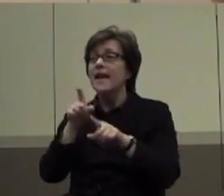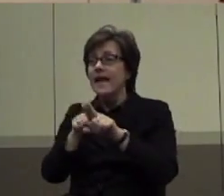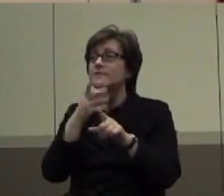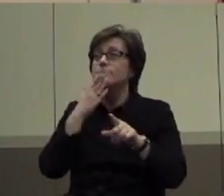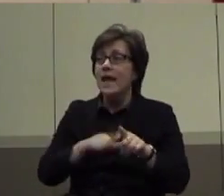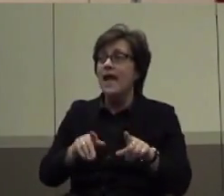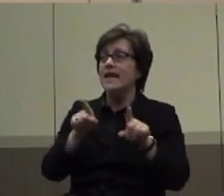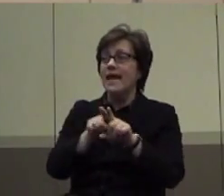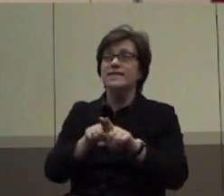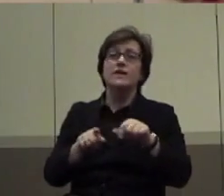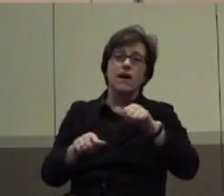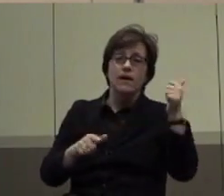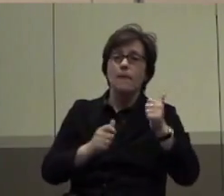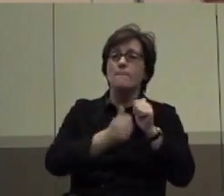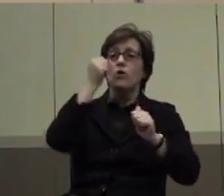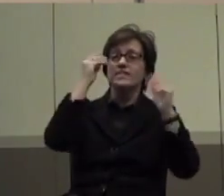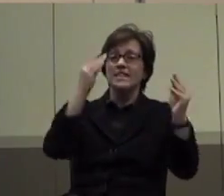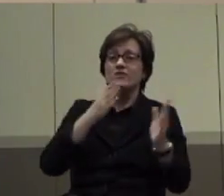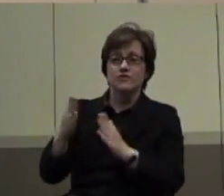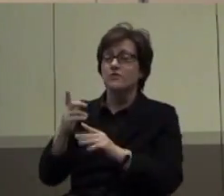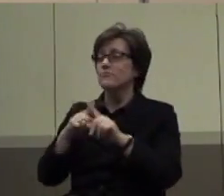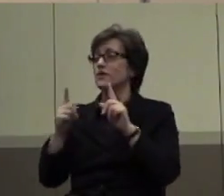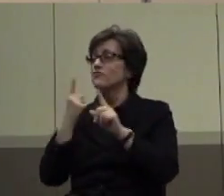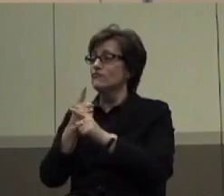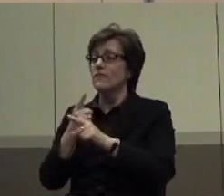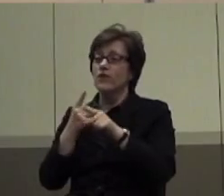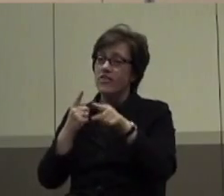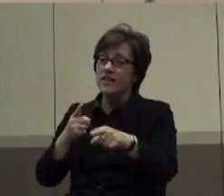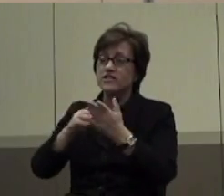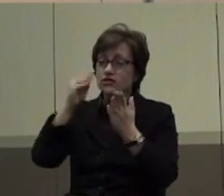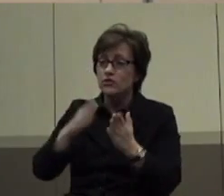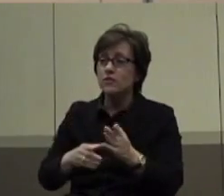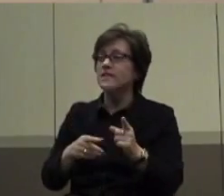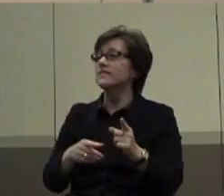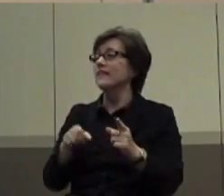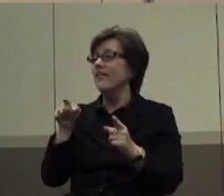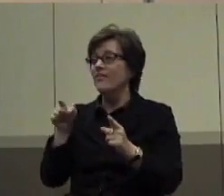But you know what? You're right. For Randy, this is probably not going to work. All right?